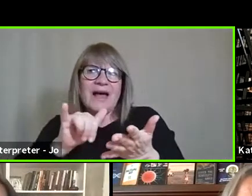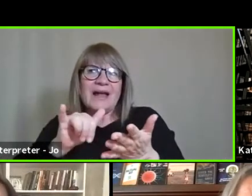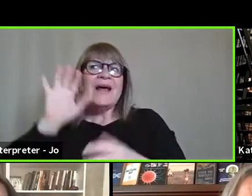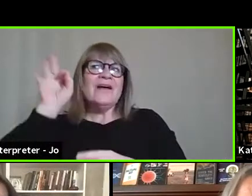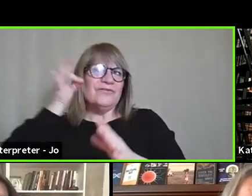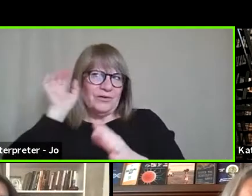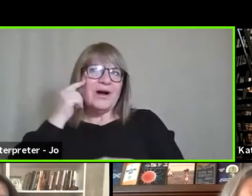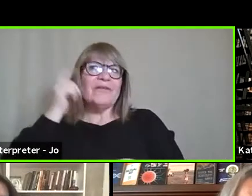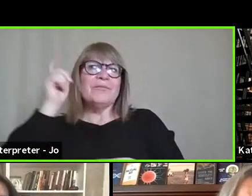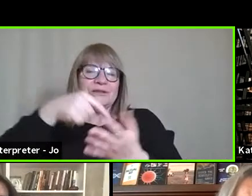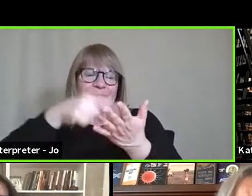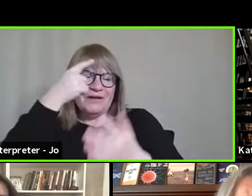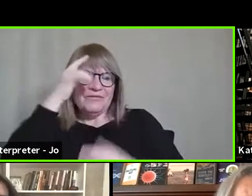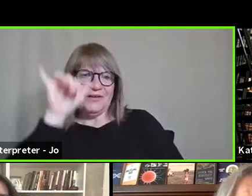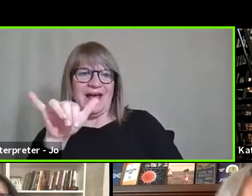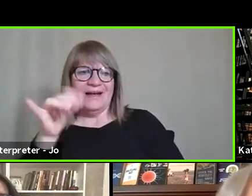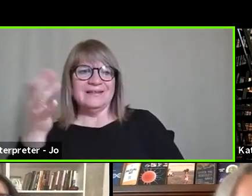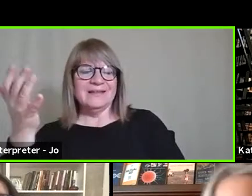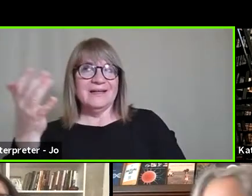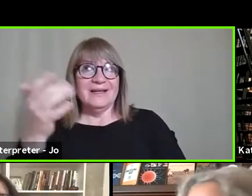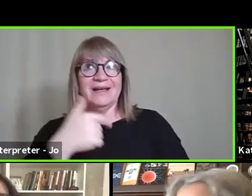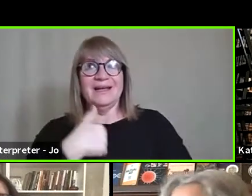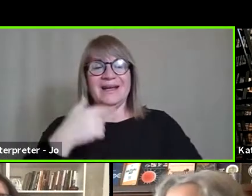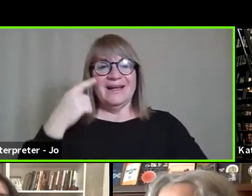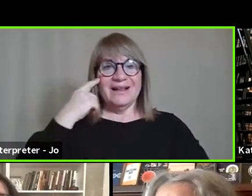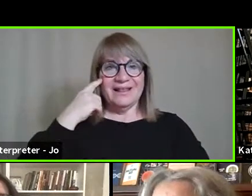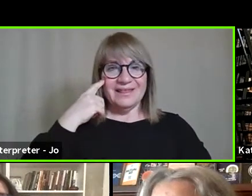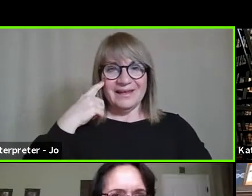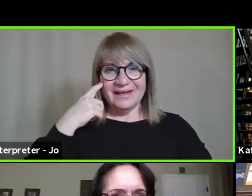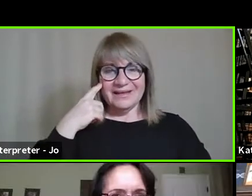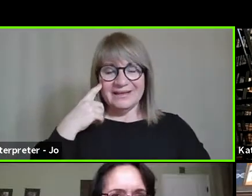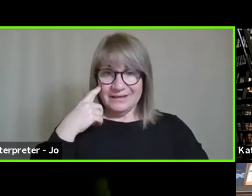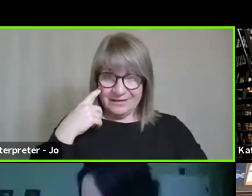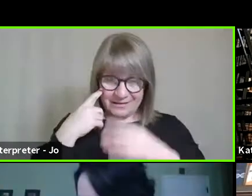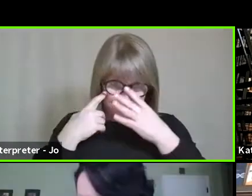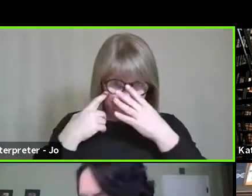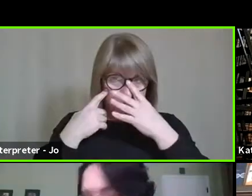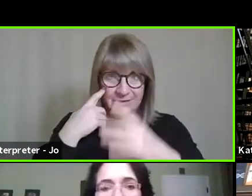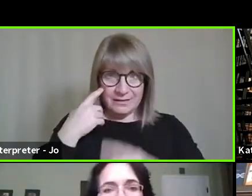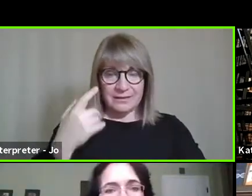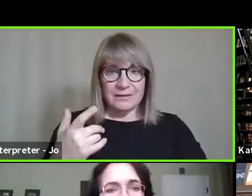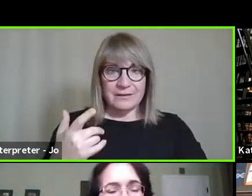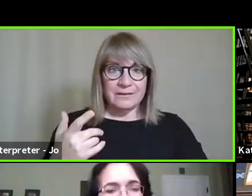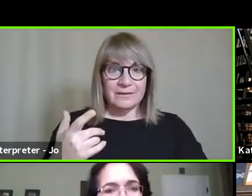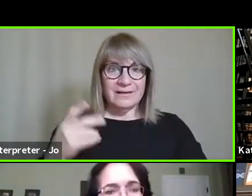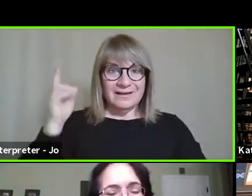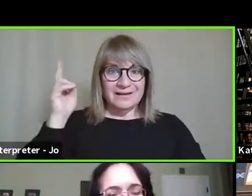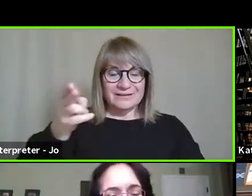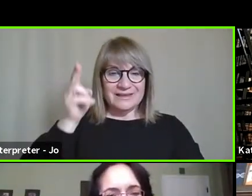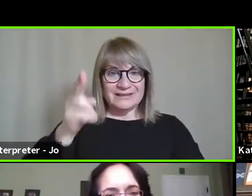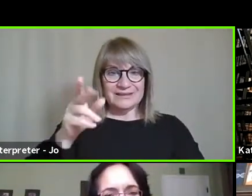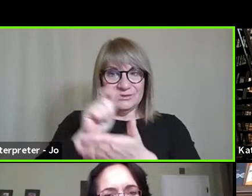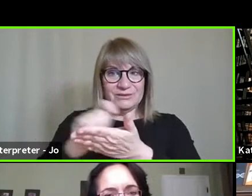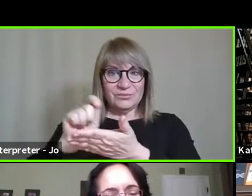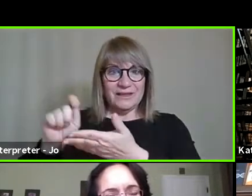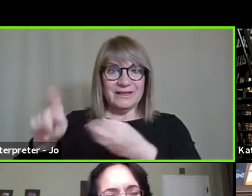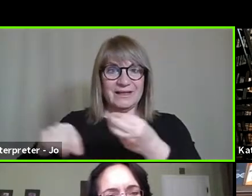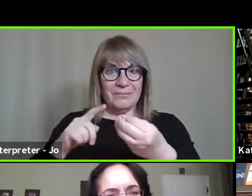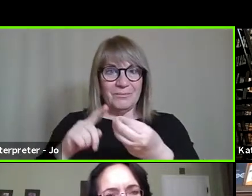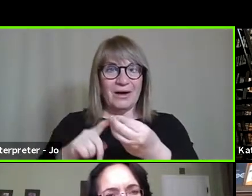pay for that um and i think the um you know there are histories written about